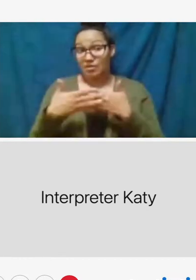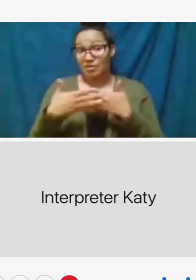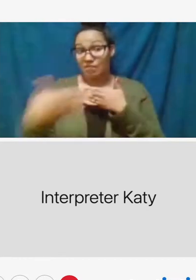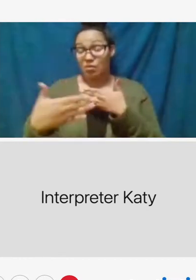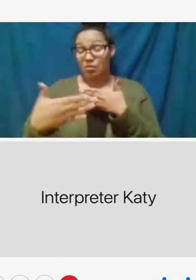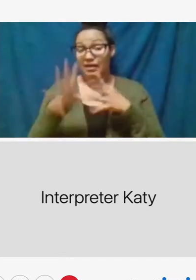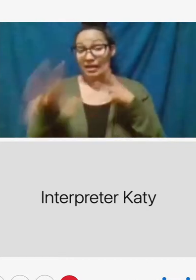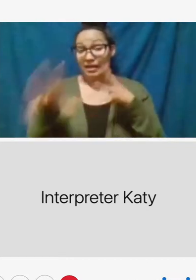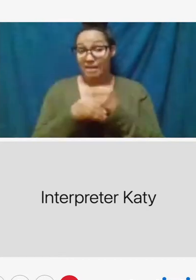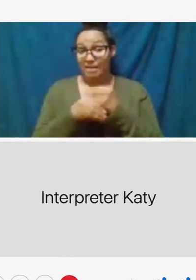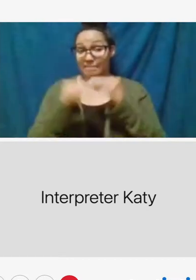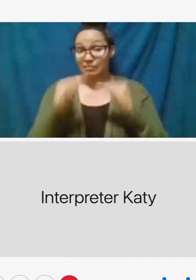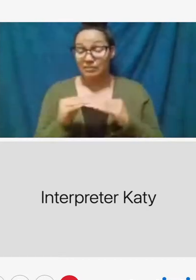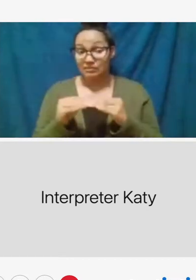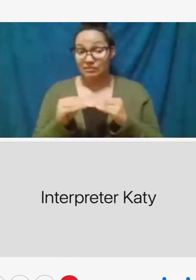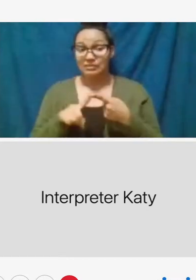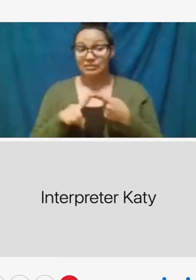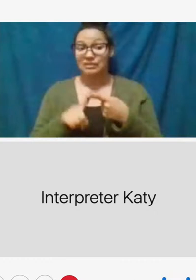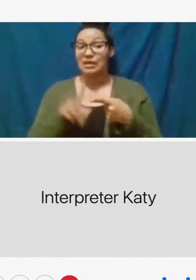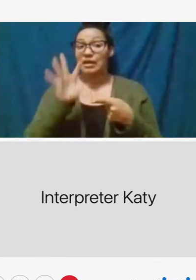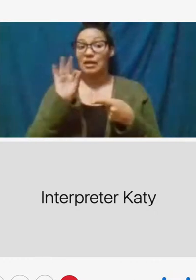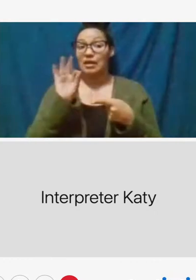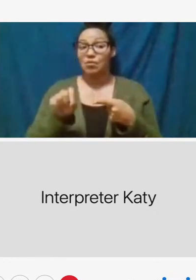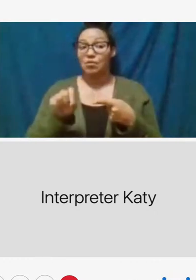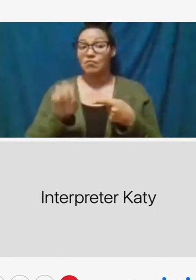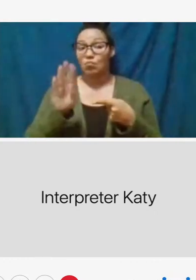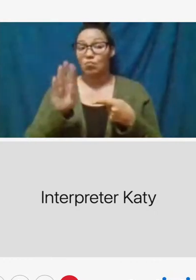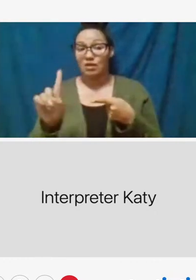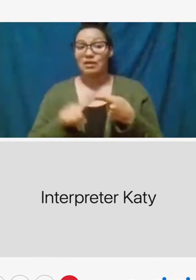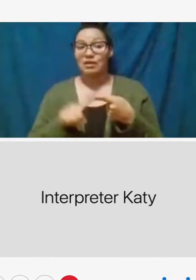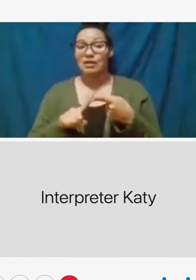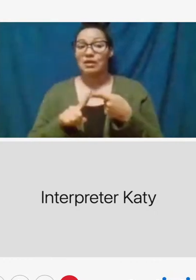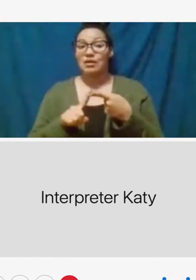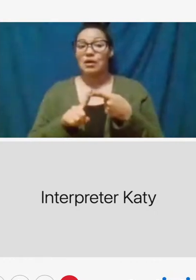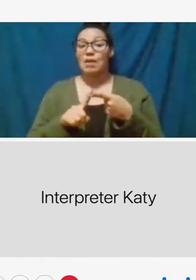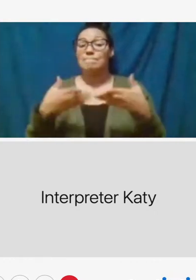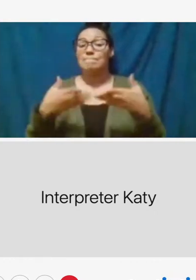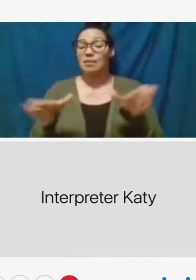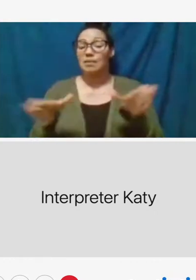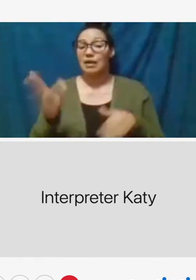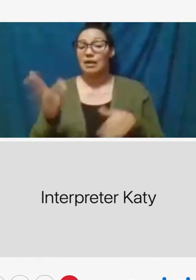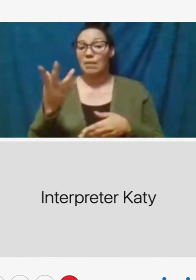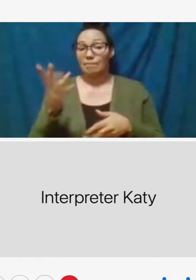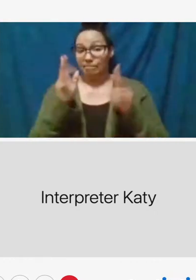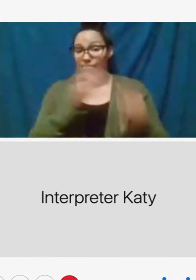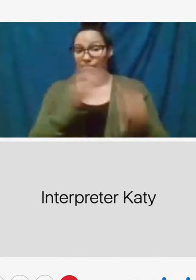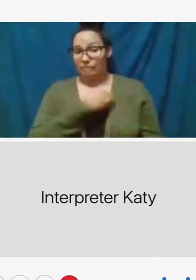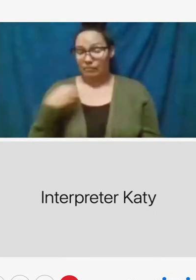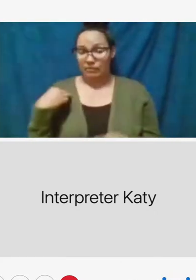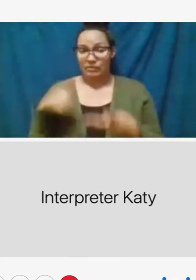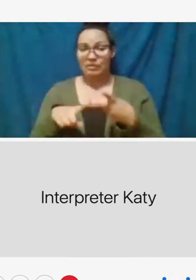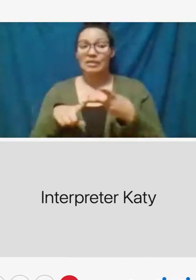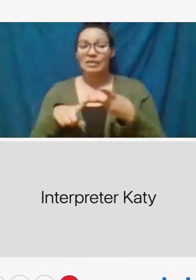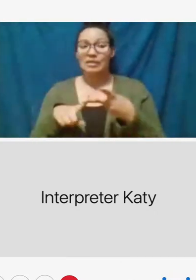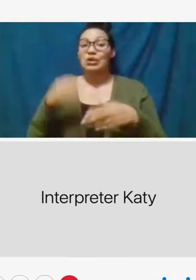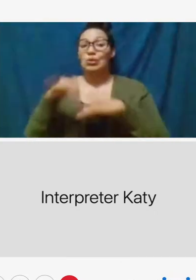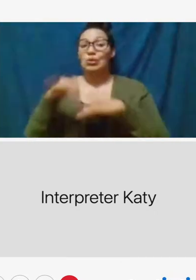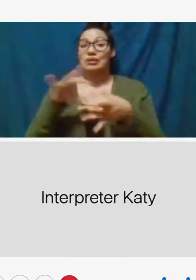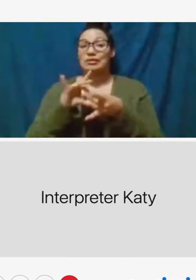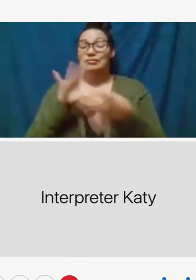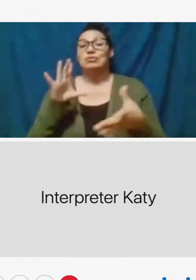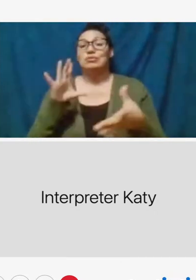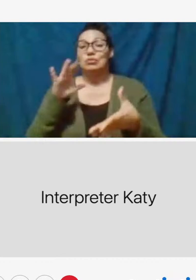session item 9.4 Personnel public and employee appointment discipline dismissal release the addition of one